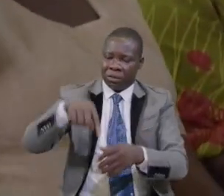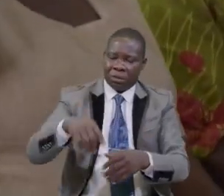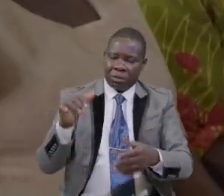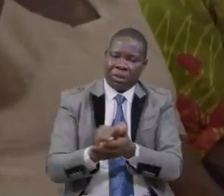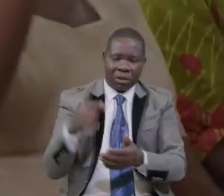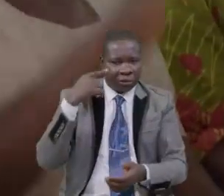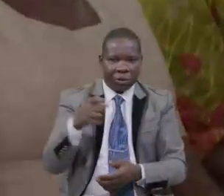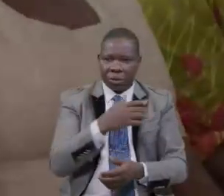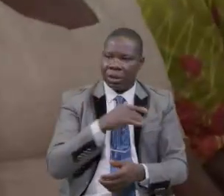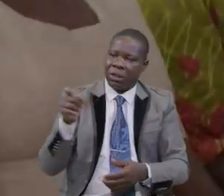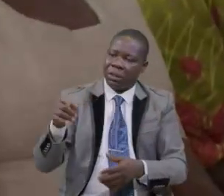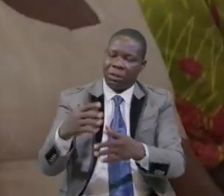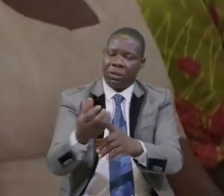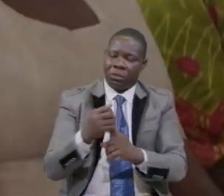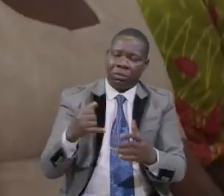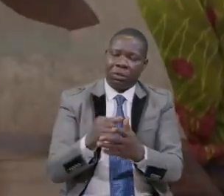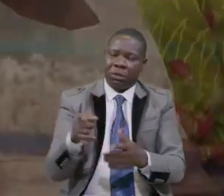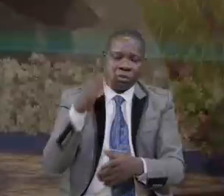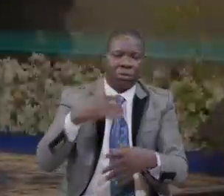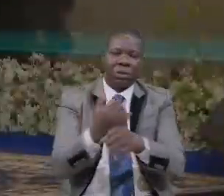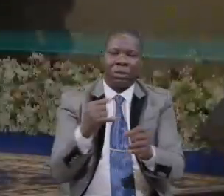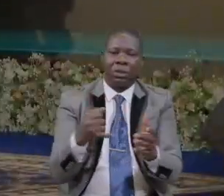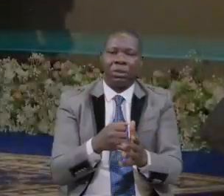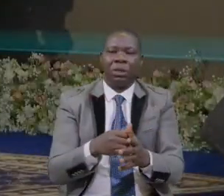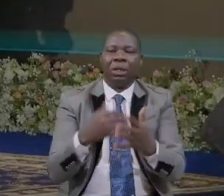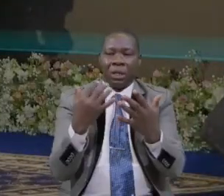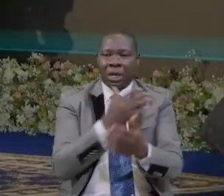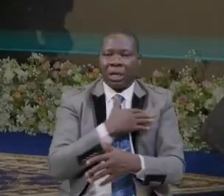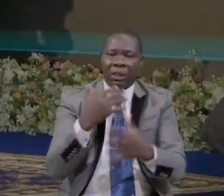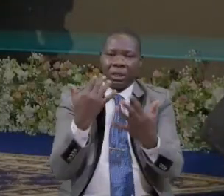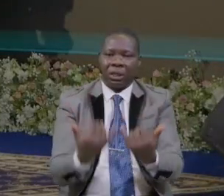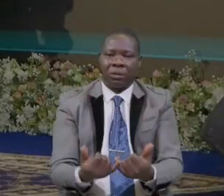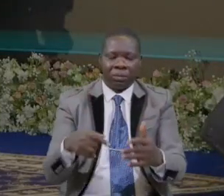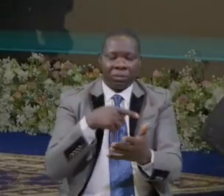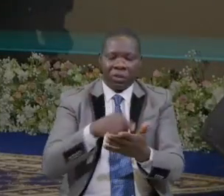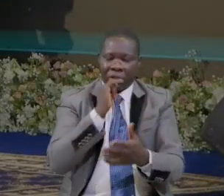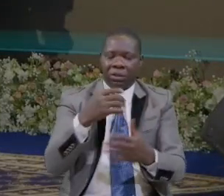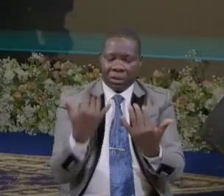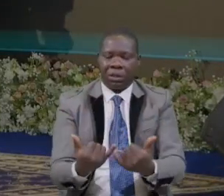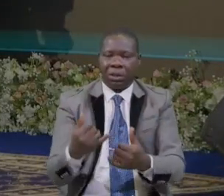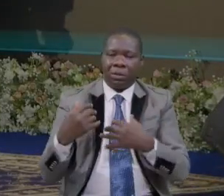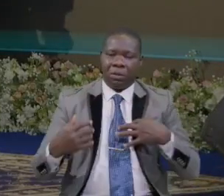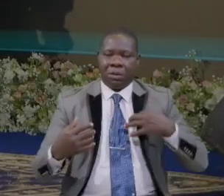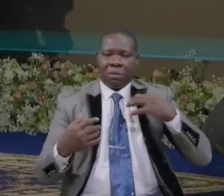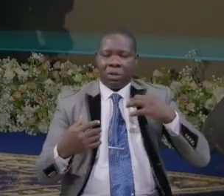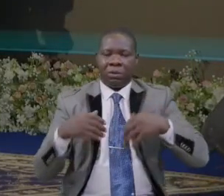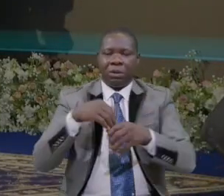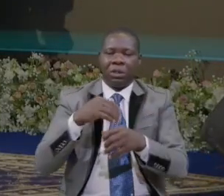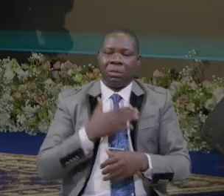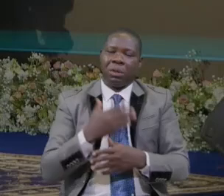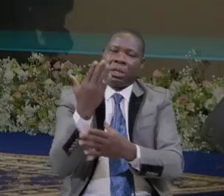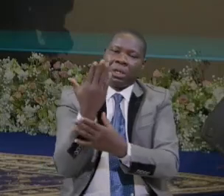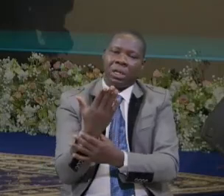And this is now mantle in my hand. What is the last